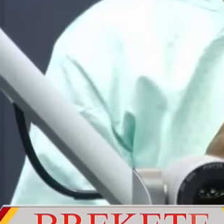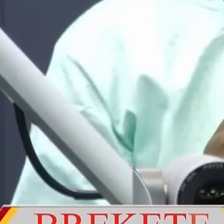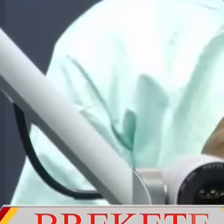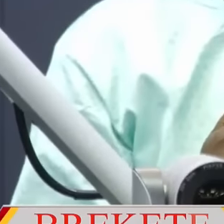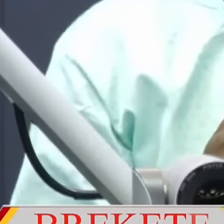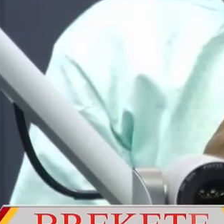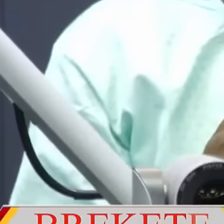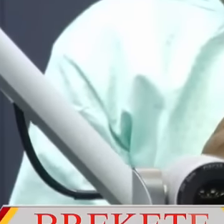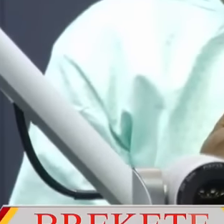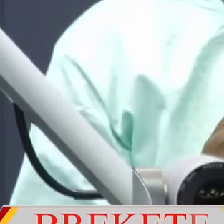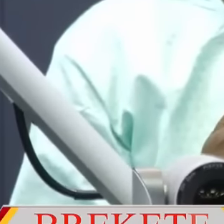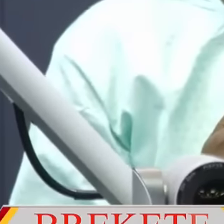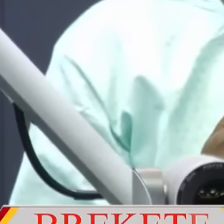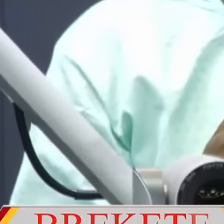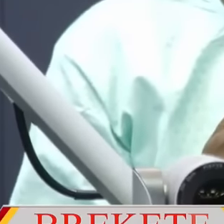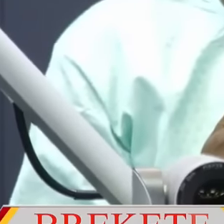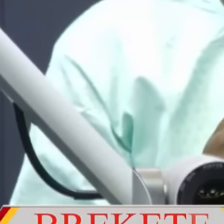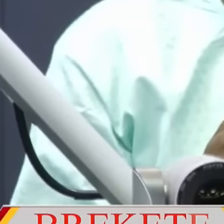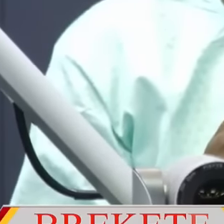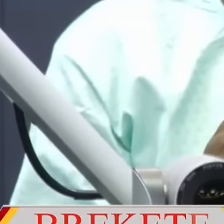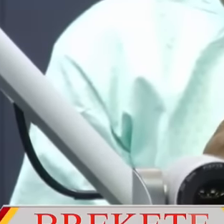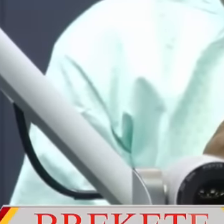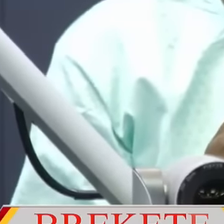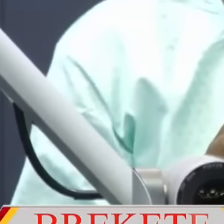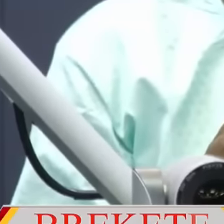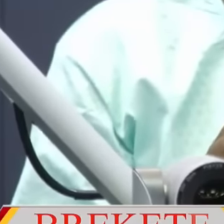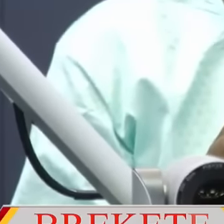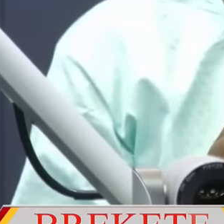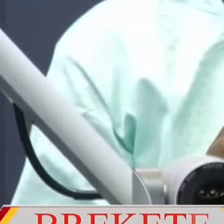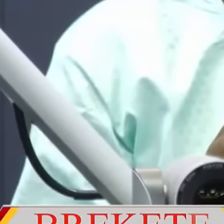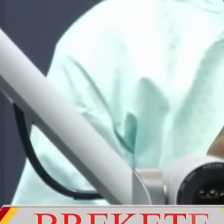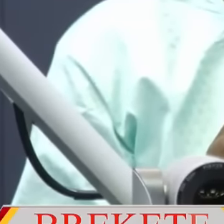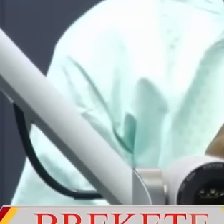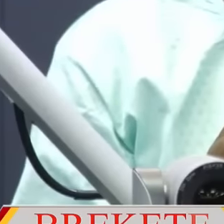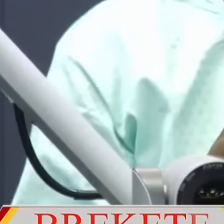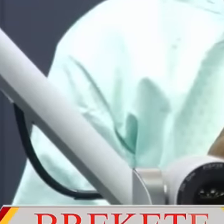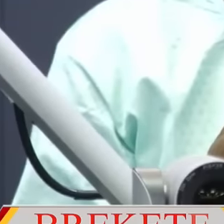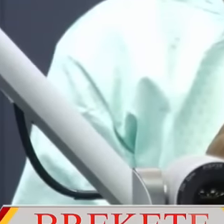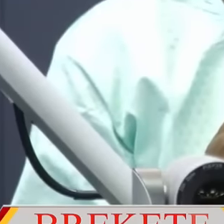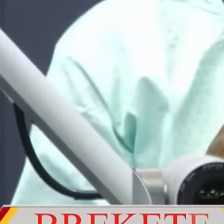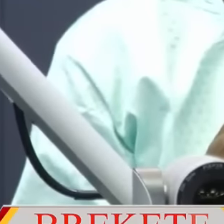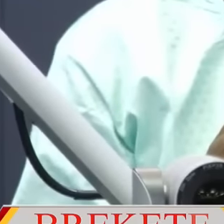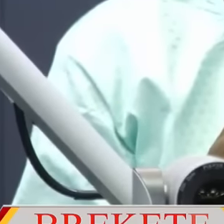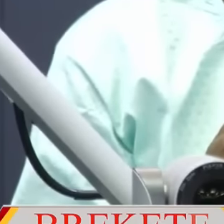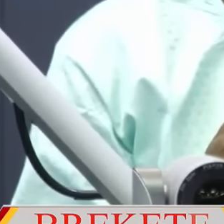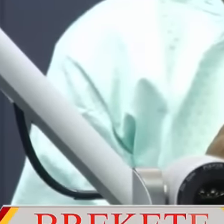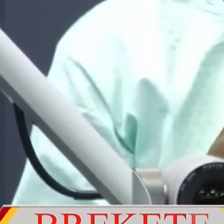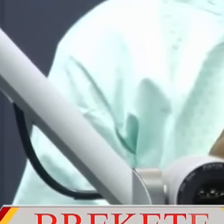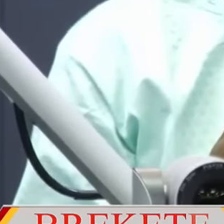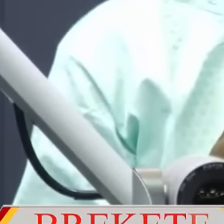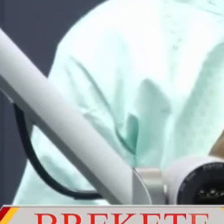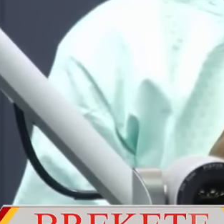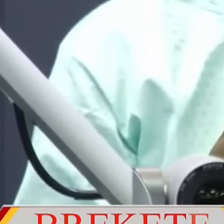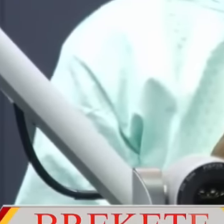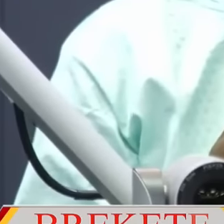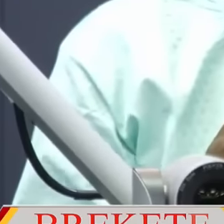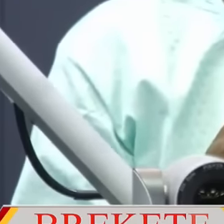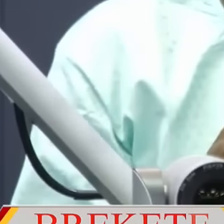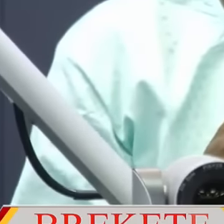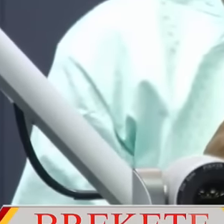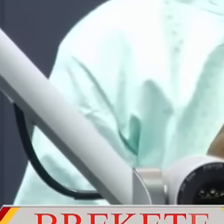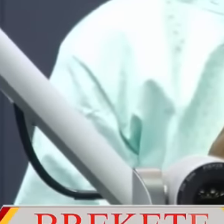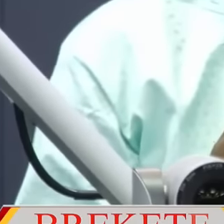yana nan ya kyallara ido ya ga shanun nan da tumakan nan da an yi magana da an yi magana sai